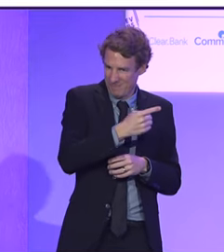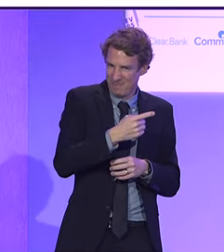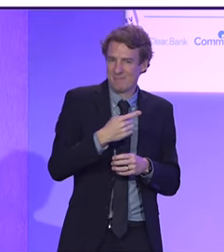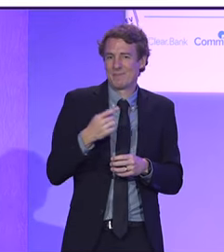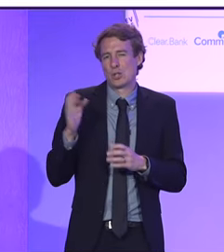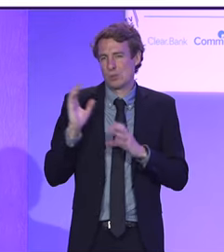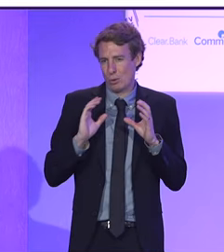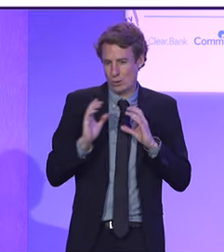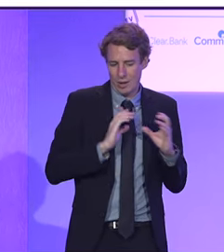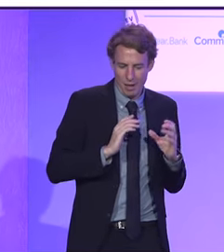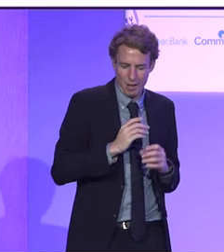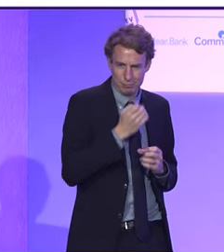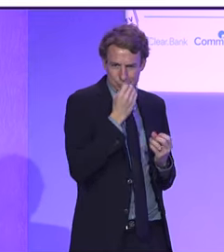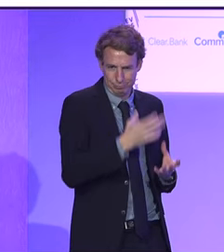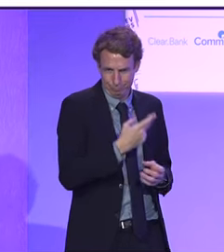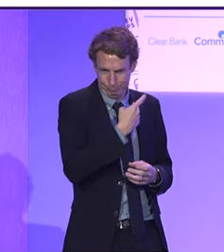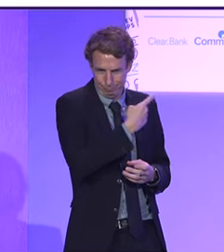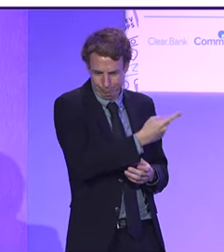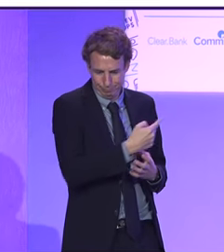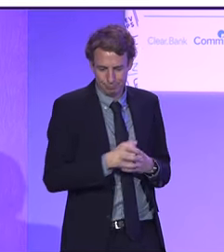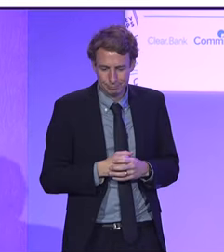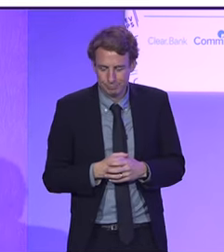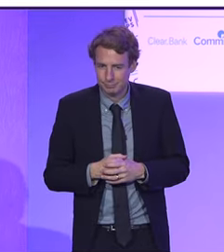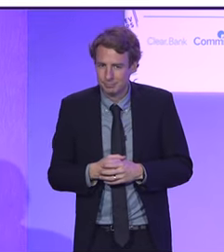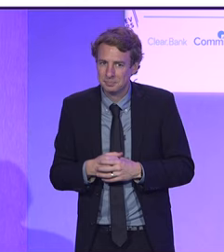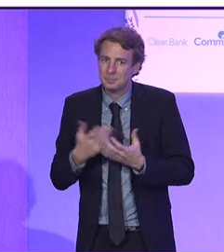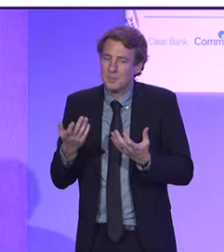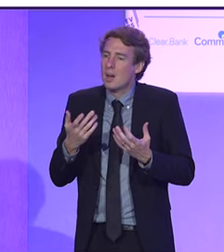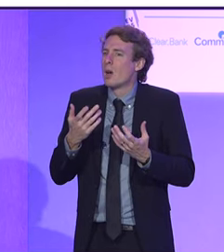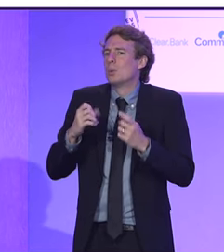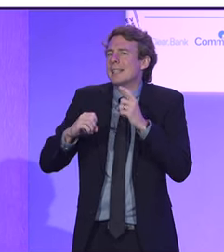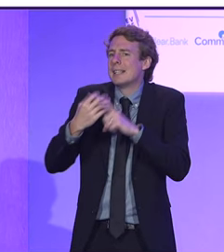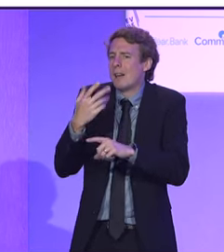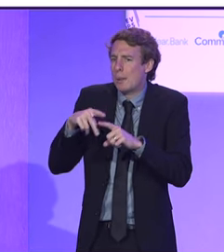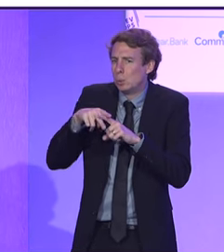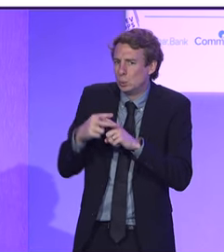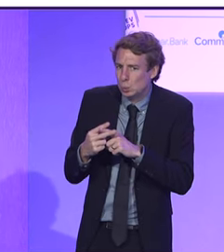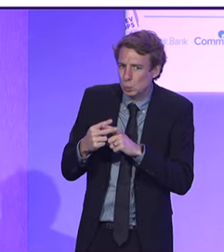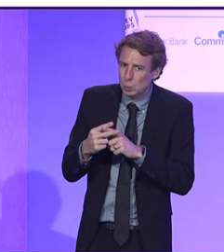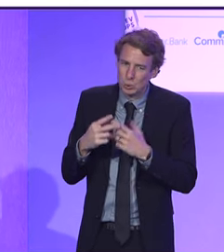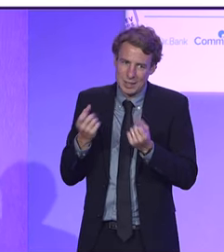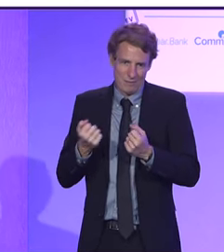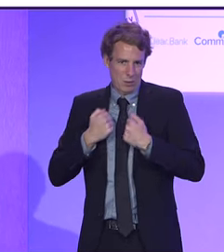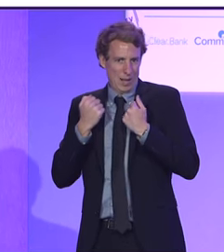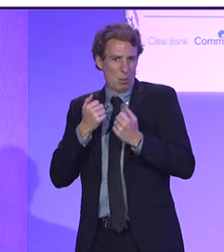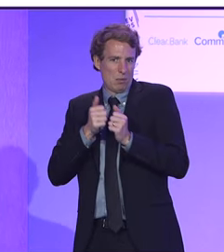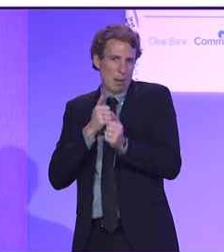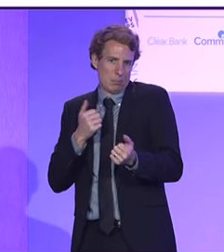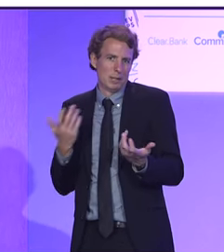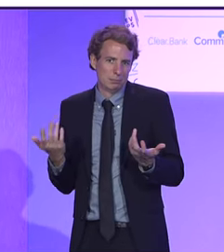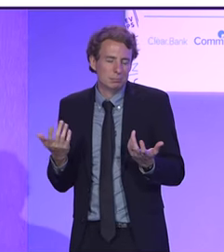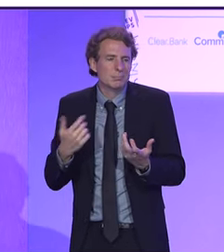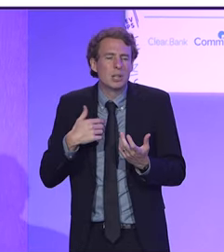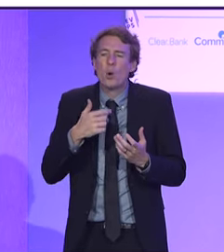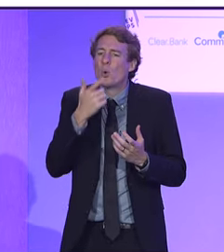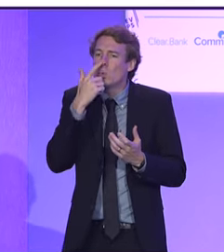They're called DevPod, vCluster, and DevSpace, and they're all in the space of like developer tooling in Kubernetes. So talk to me about them